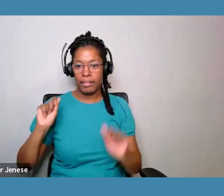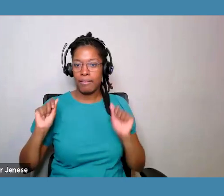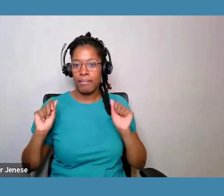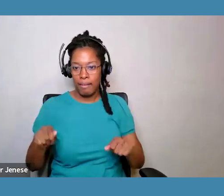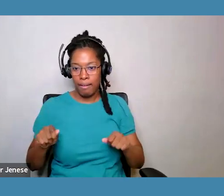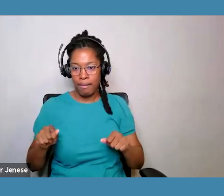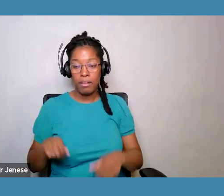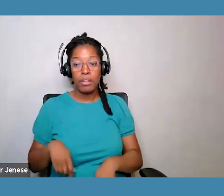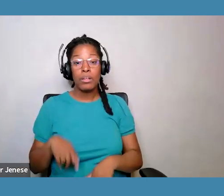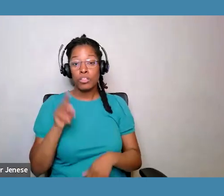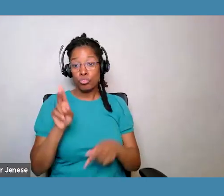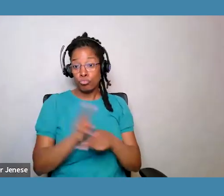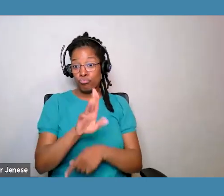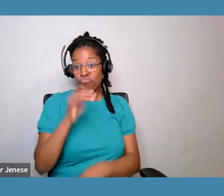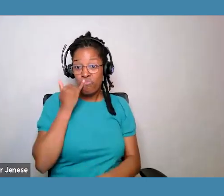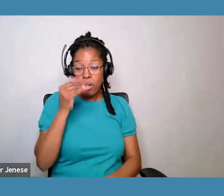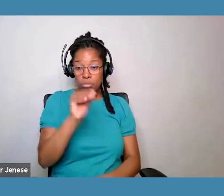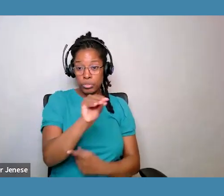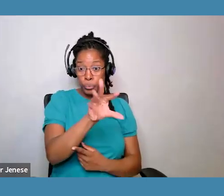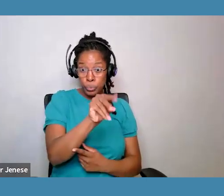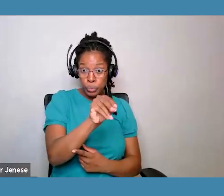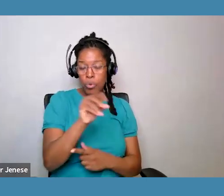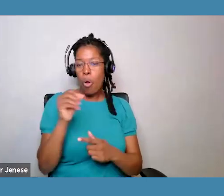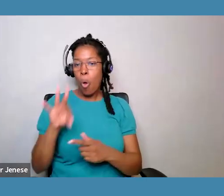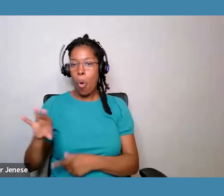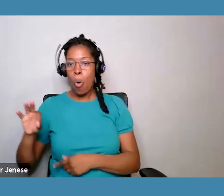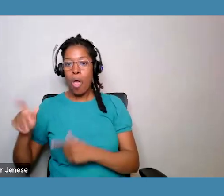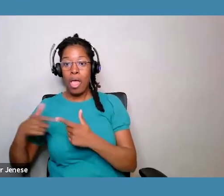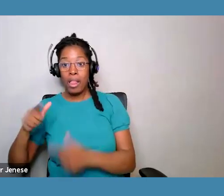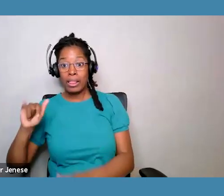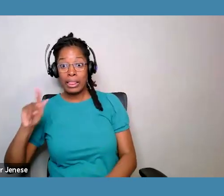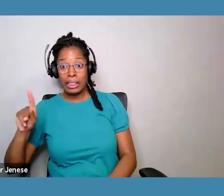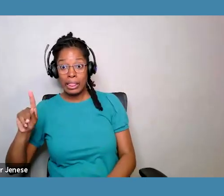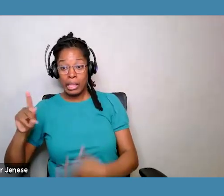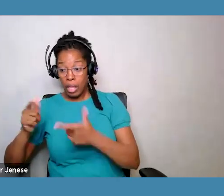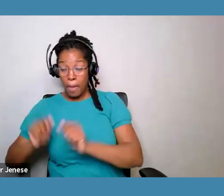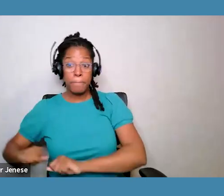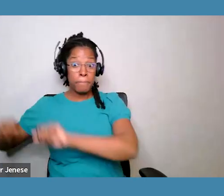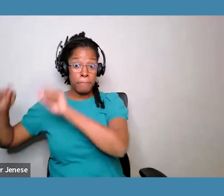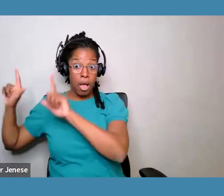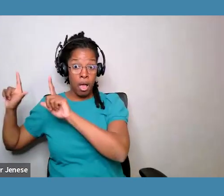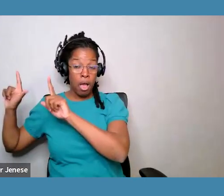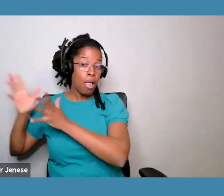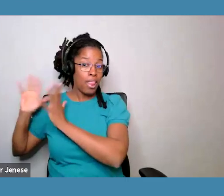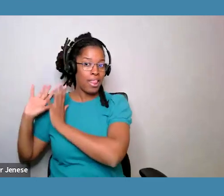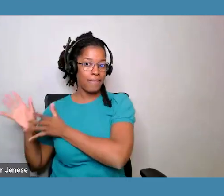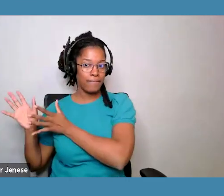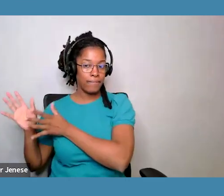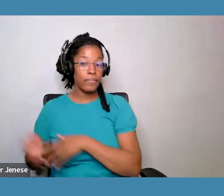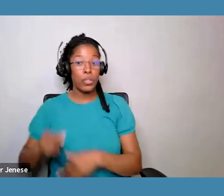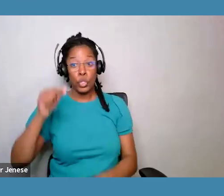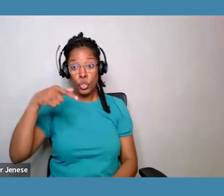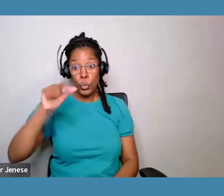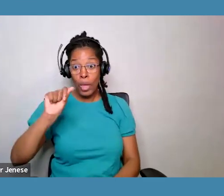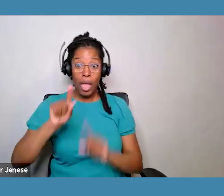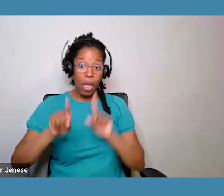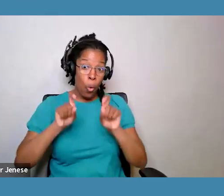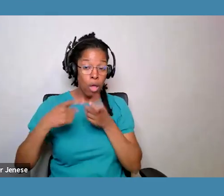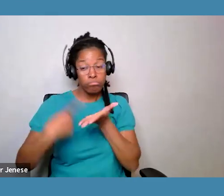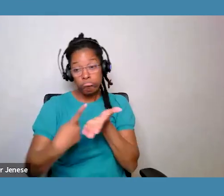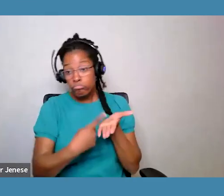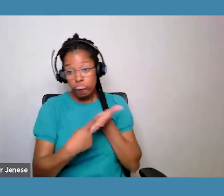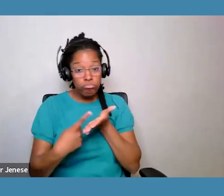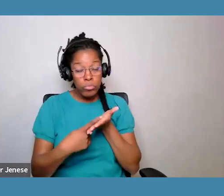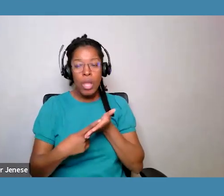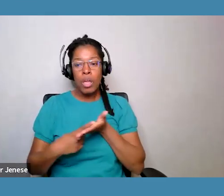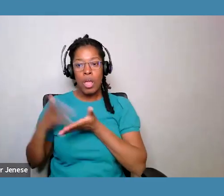scan the QR code or click the link now and wait until after the question answer session to complete it. So we